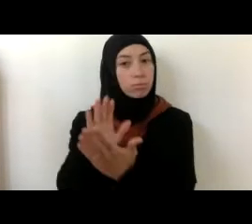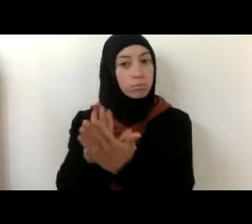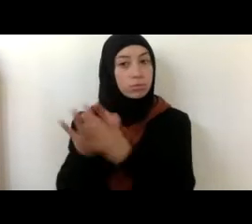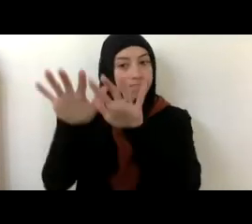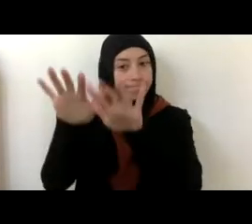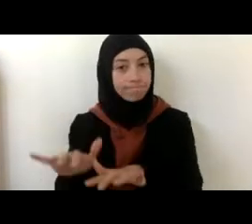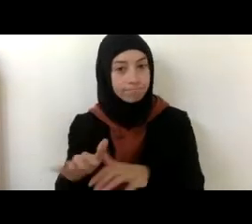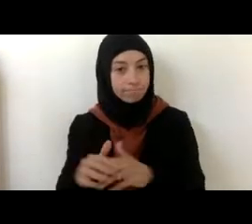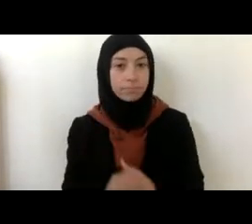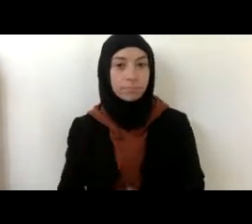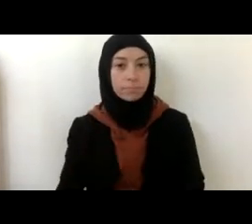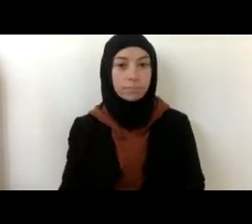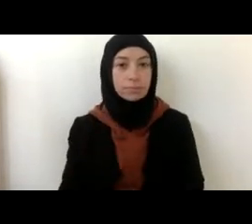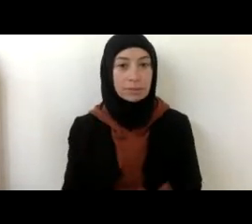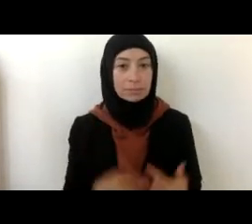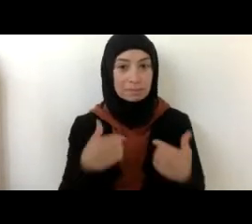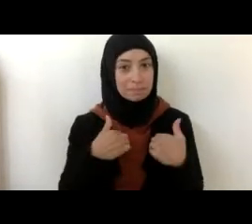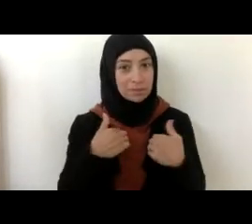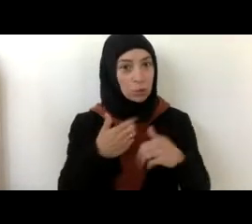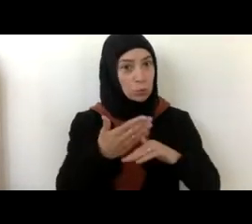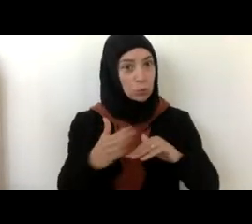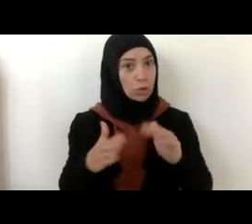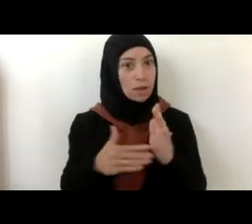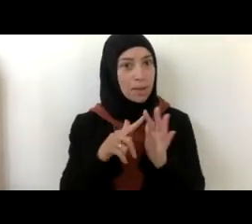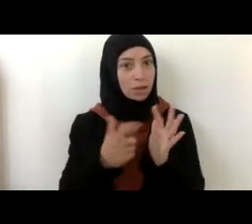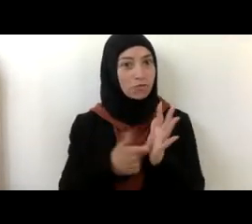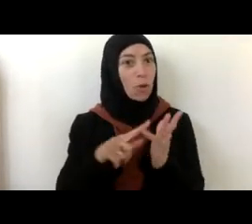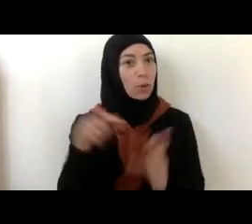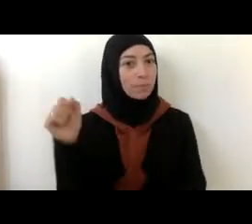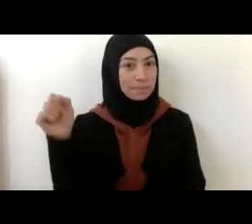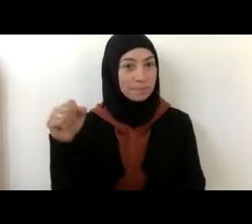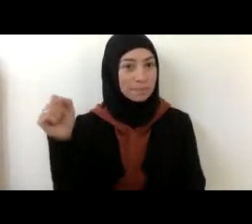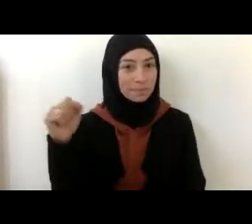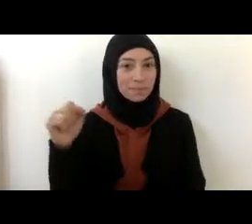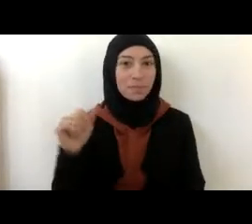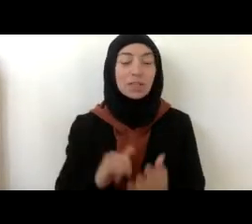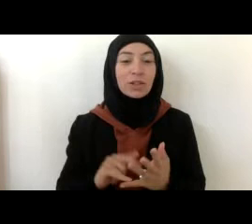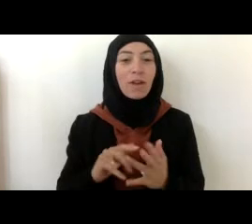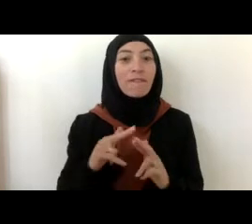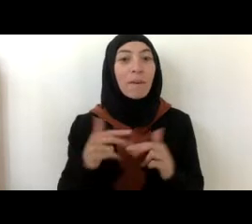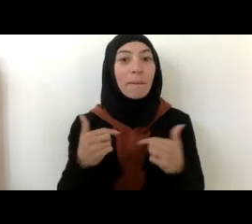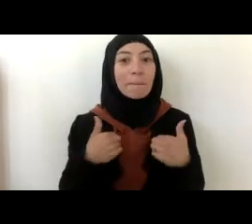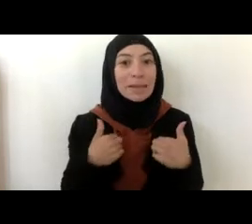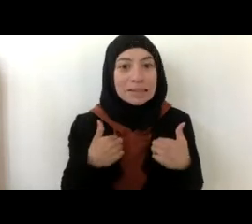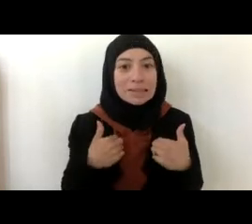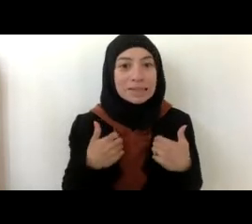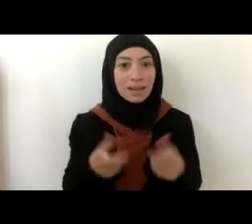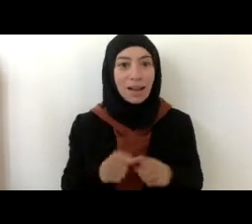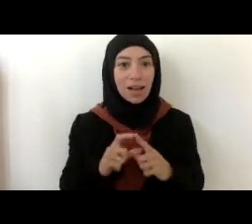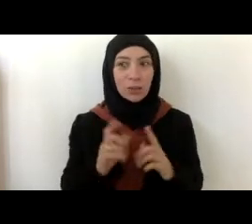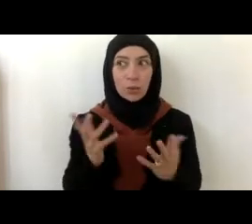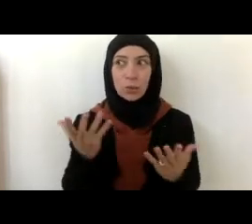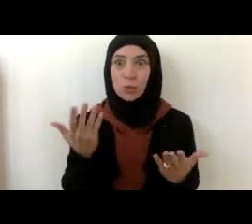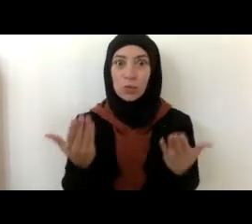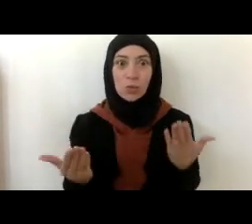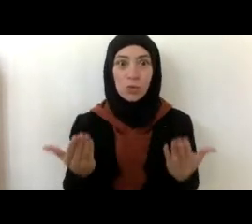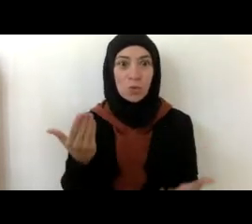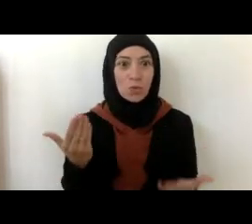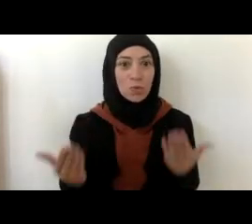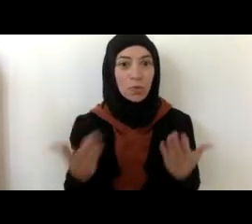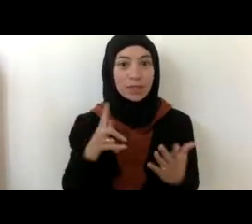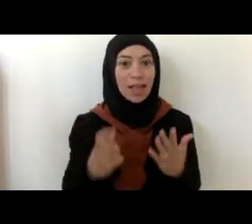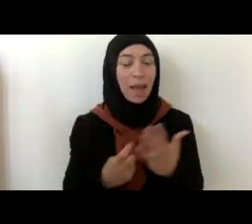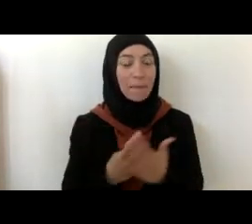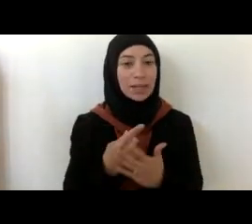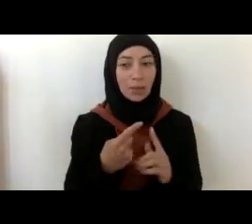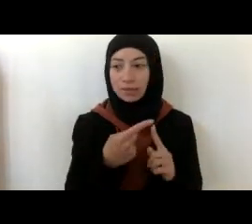Yeah, I'm very new to Metro, but I must say it's incredibly hard to comprehend what's actually happening beneath the ground of Sydney